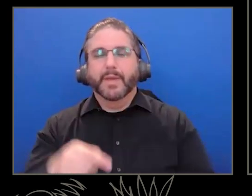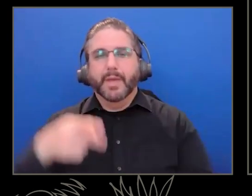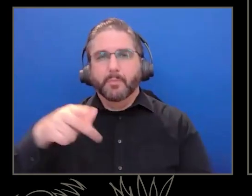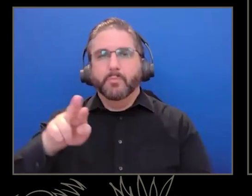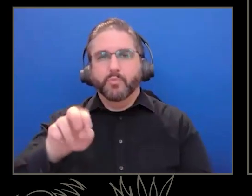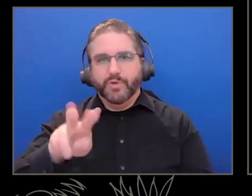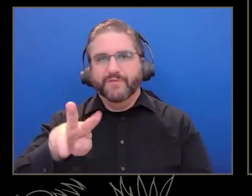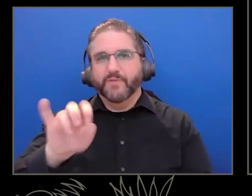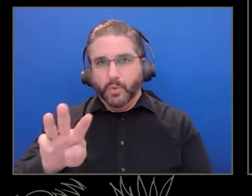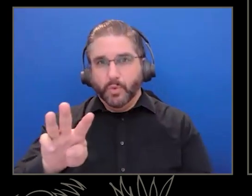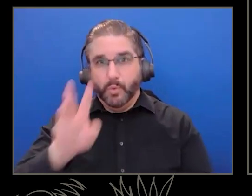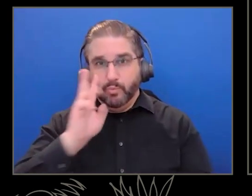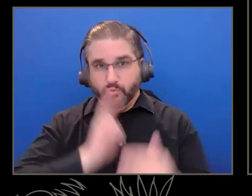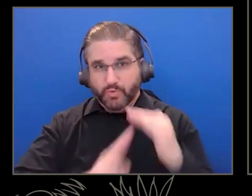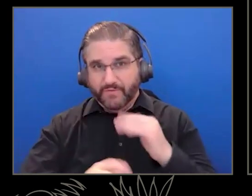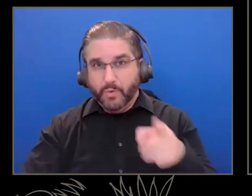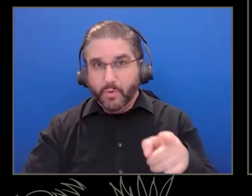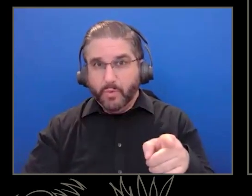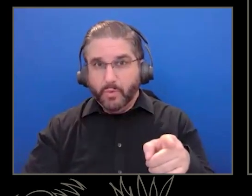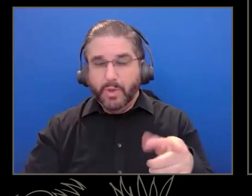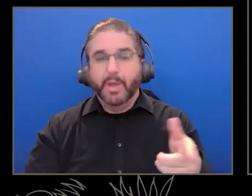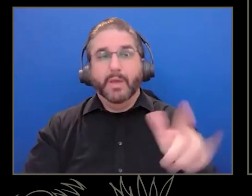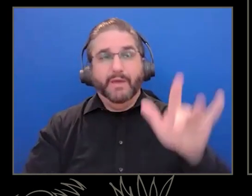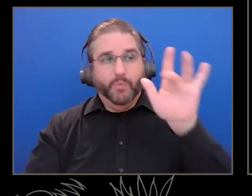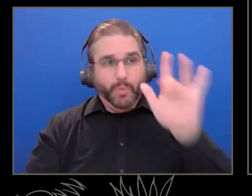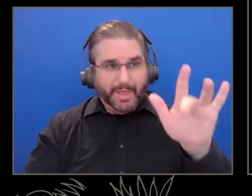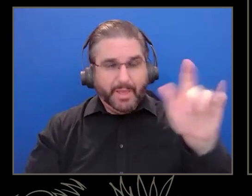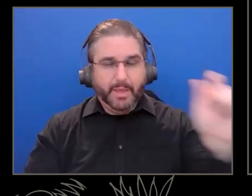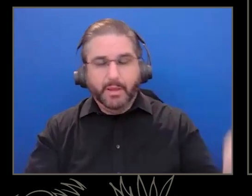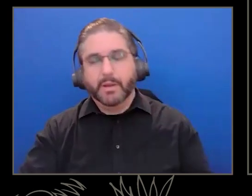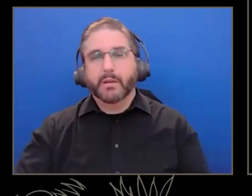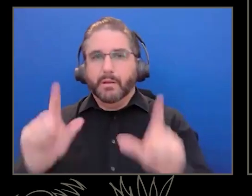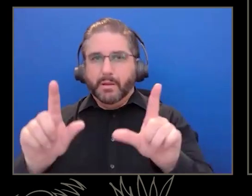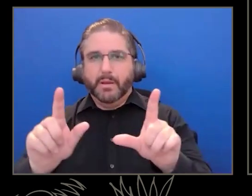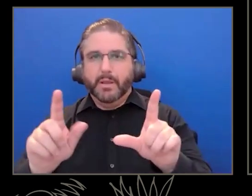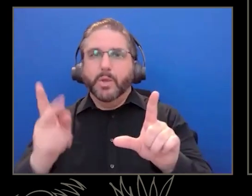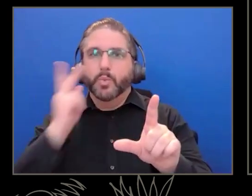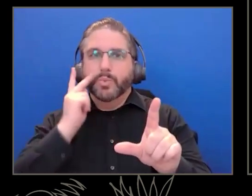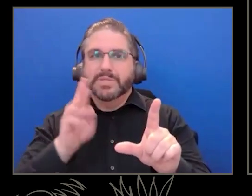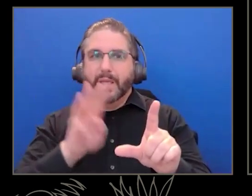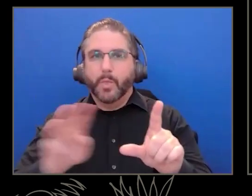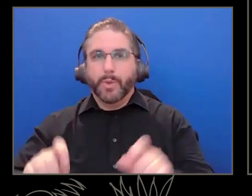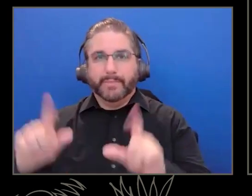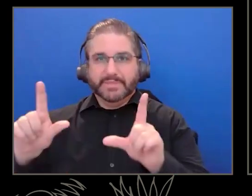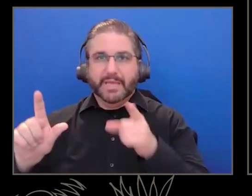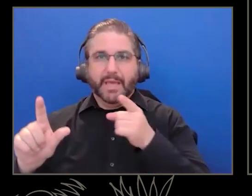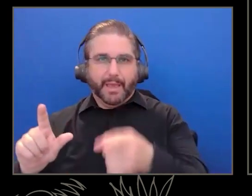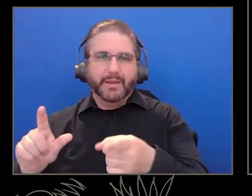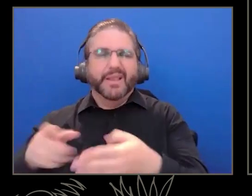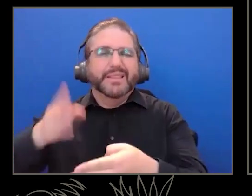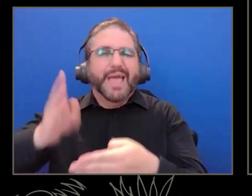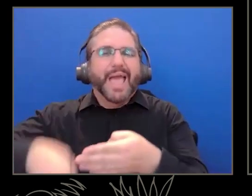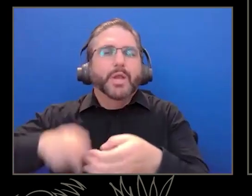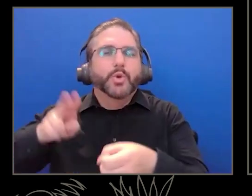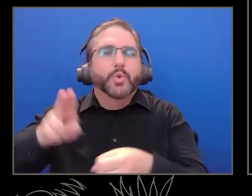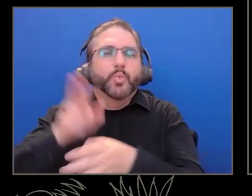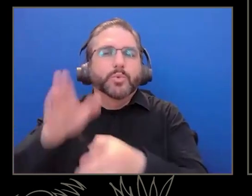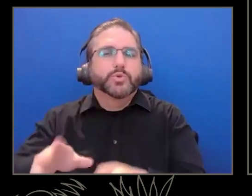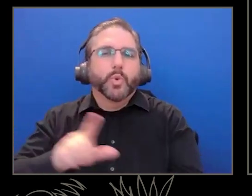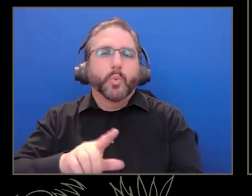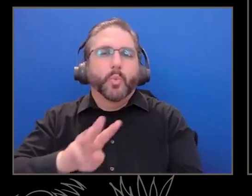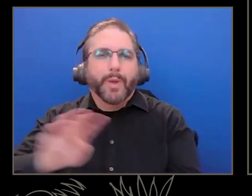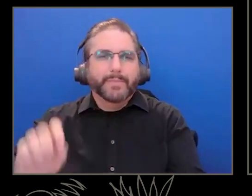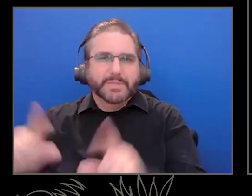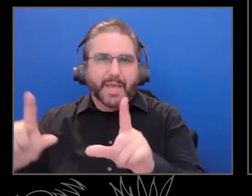click preview, and preview takes them to the website, the end user website, with